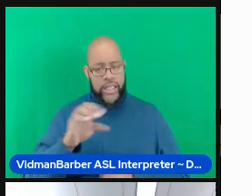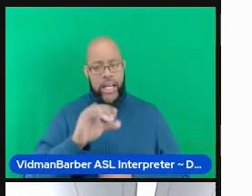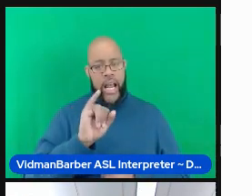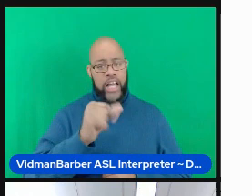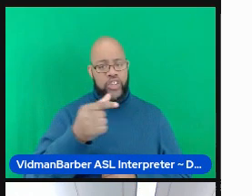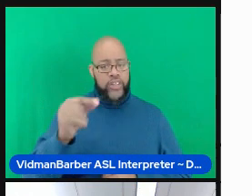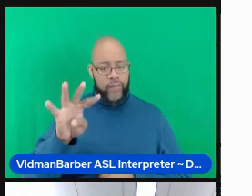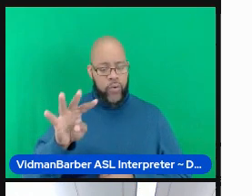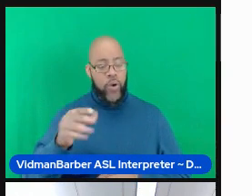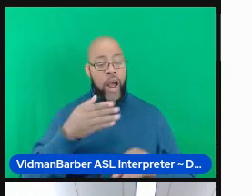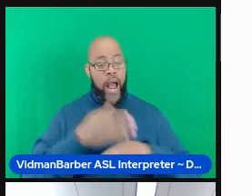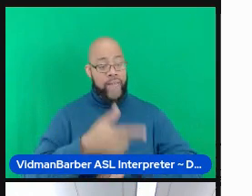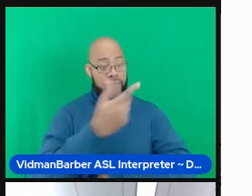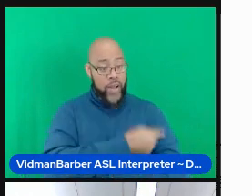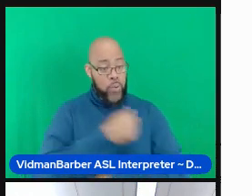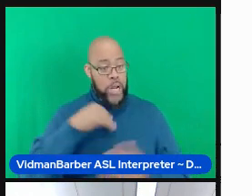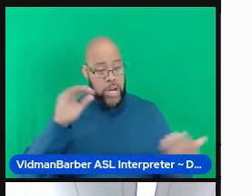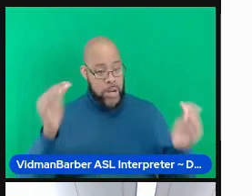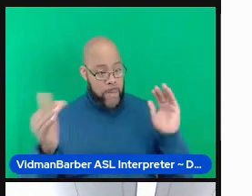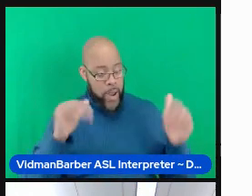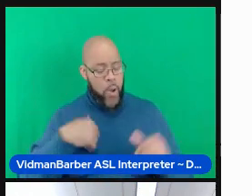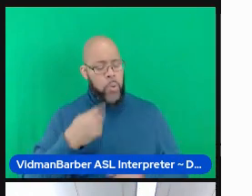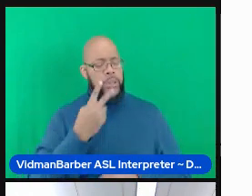after vaccination, and we observed that